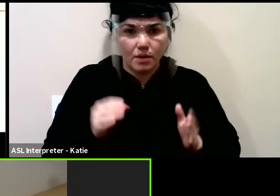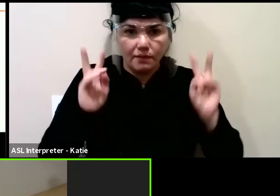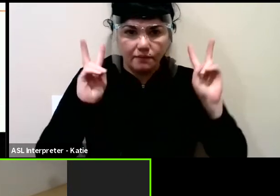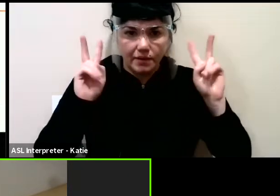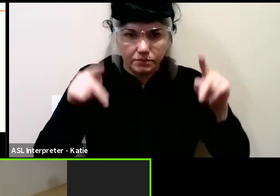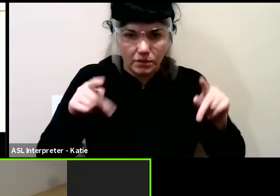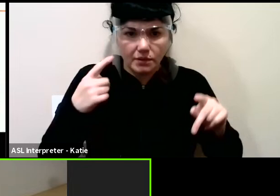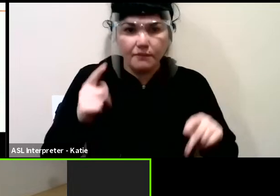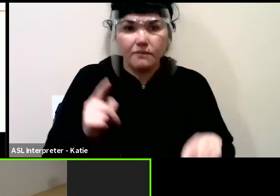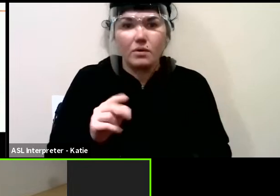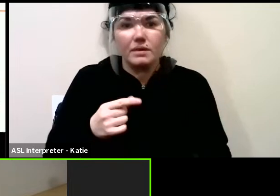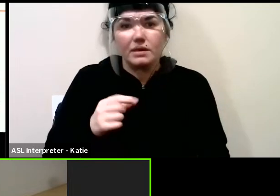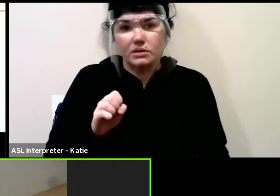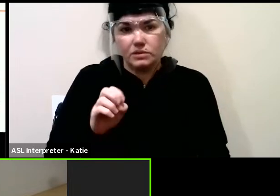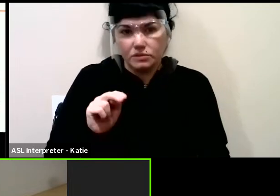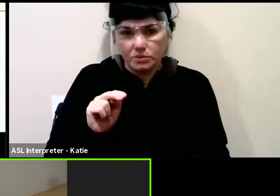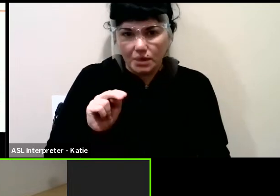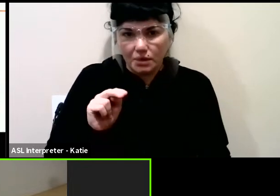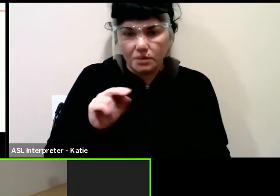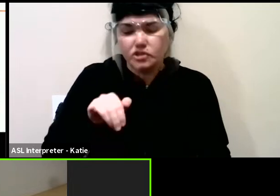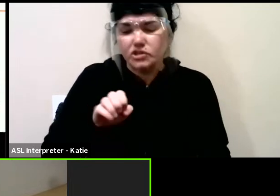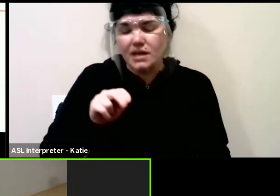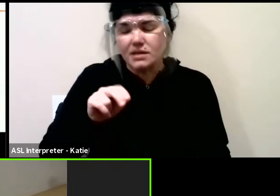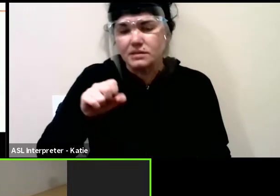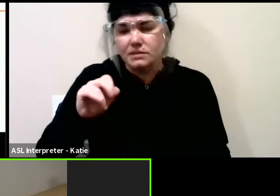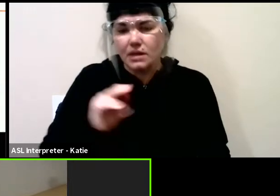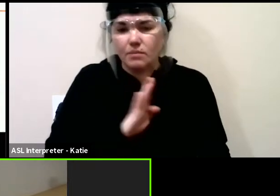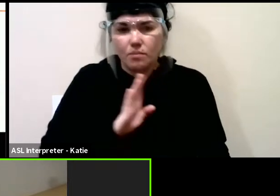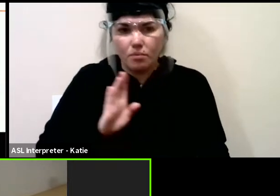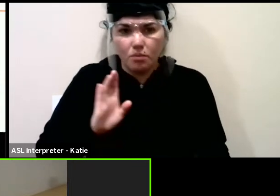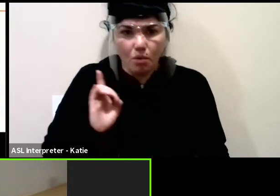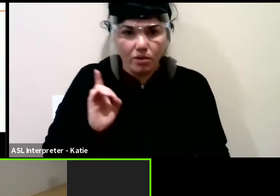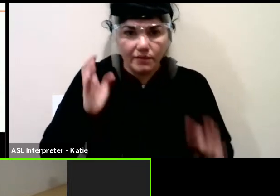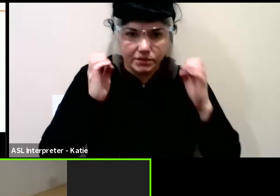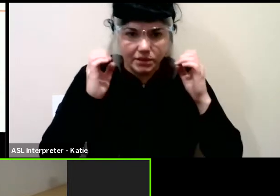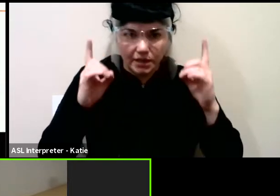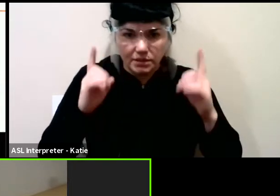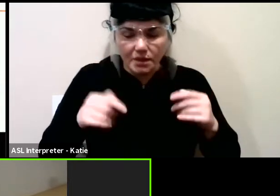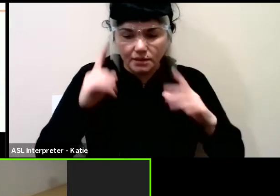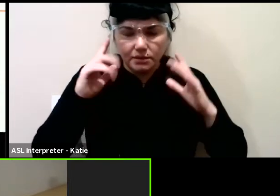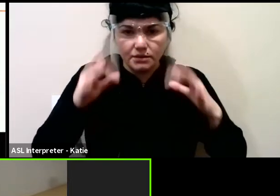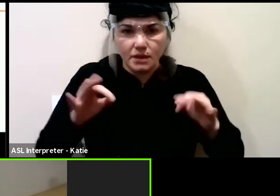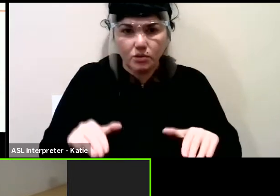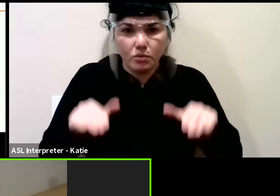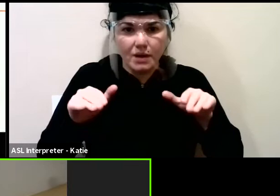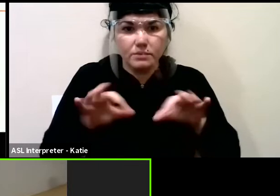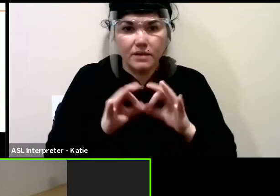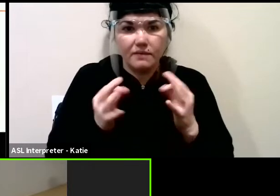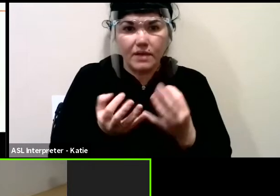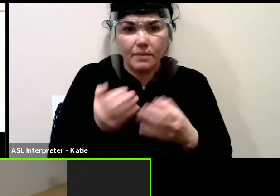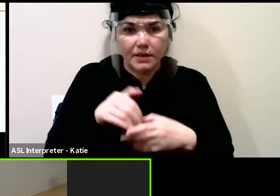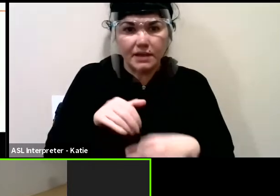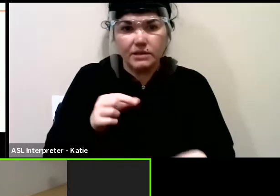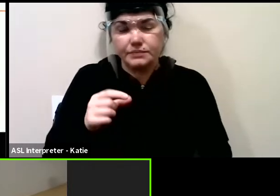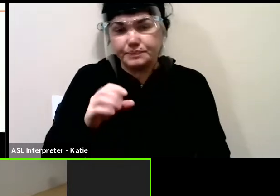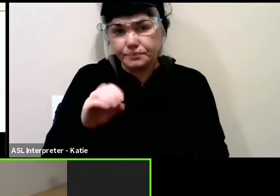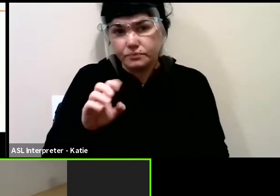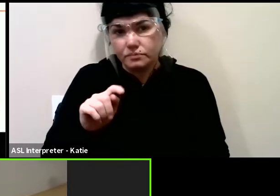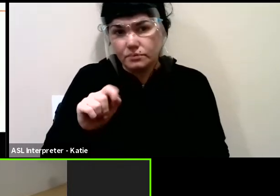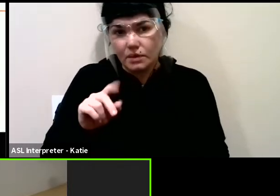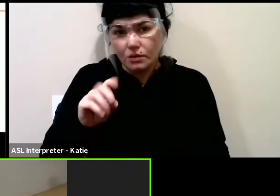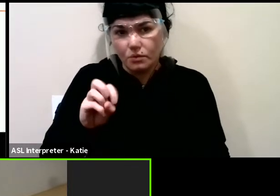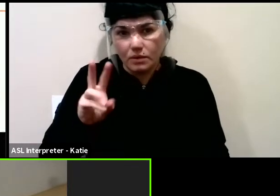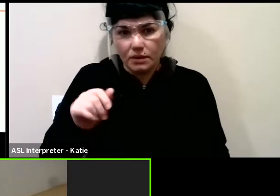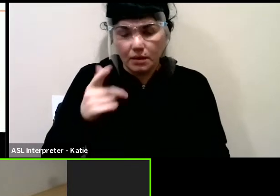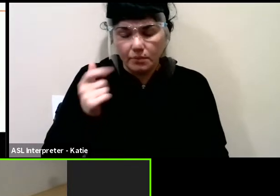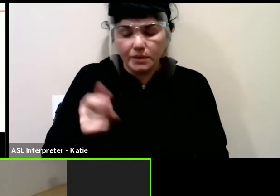and board of education i chose to raise my family in ottawa county because the values work ethic and culture that was present here i think it's important to have voices